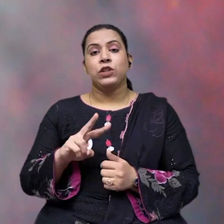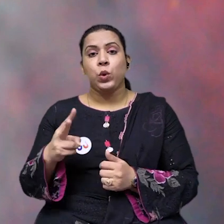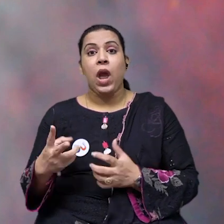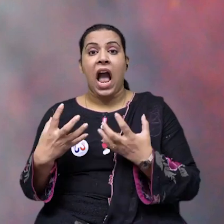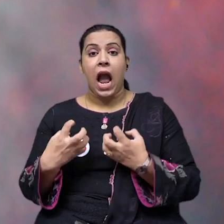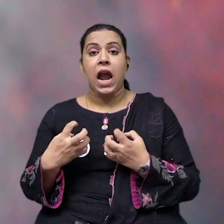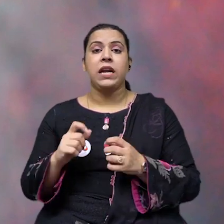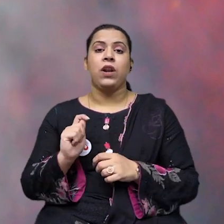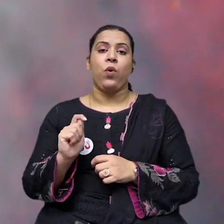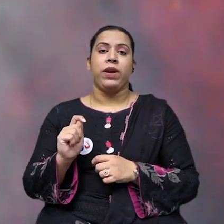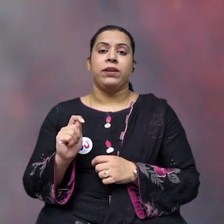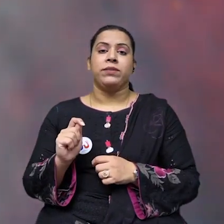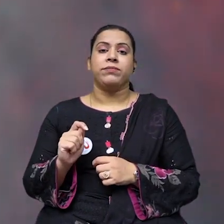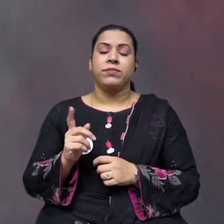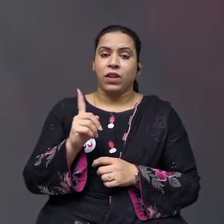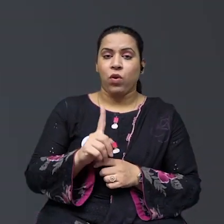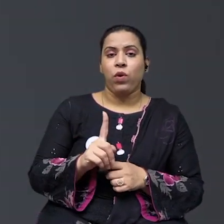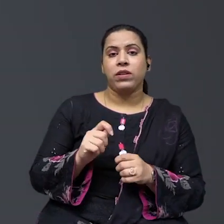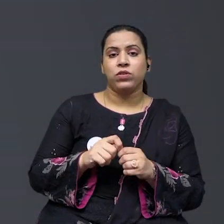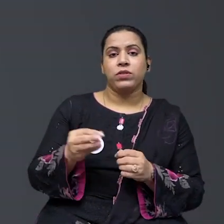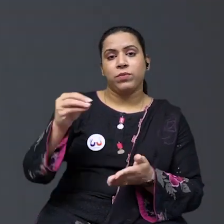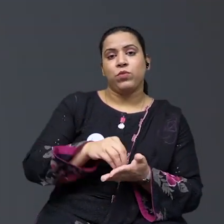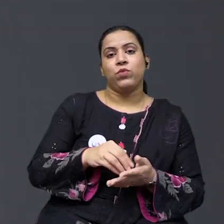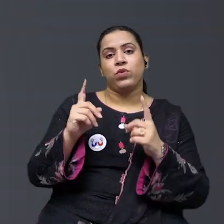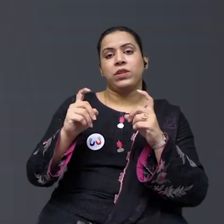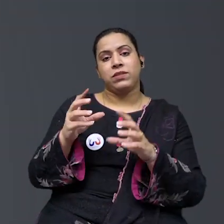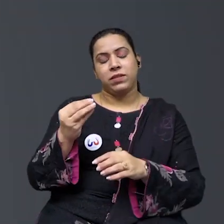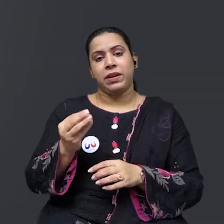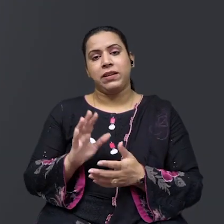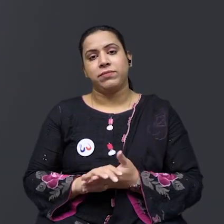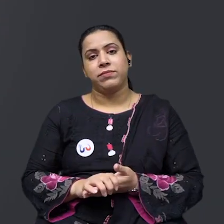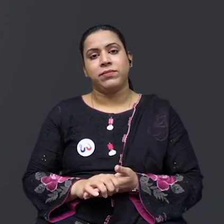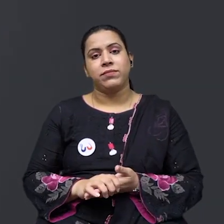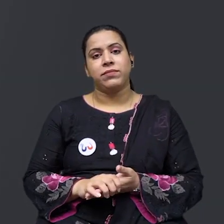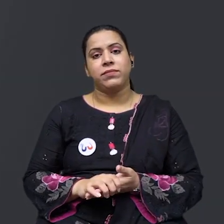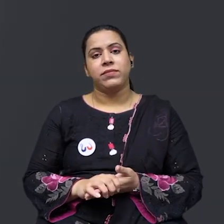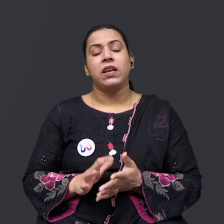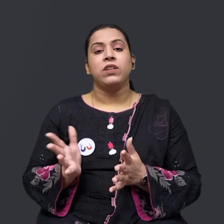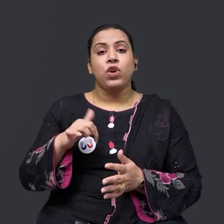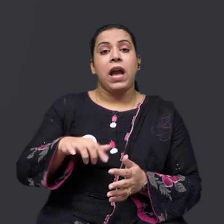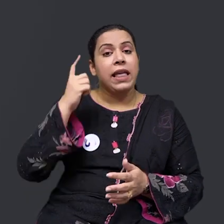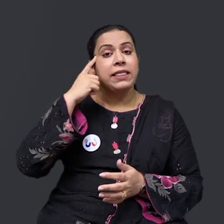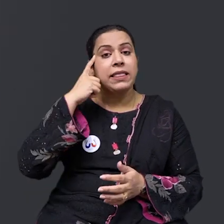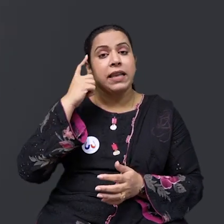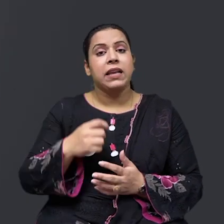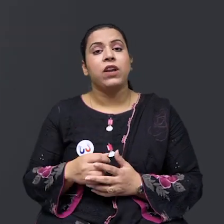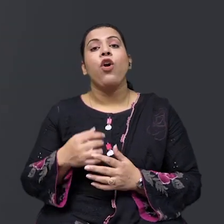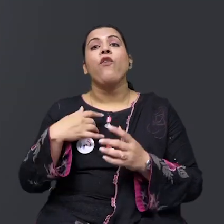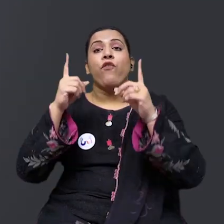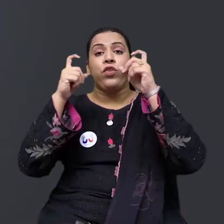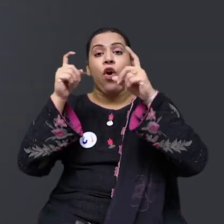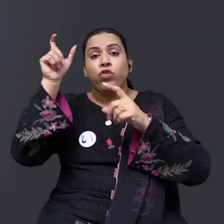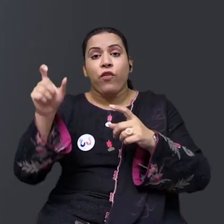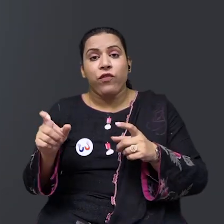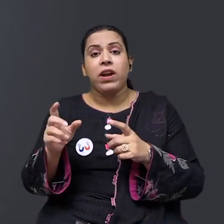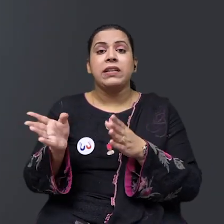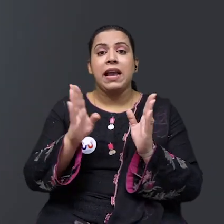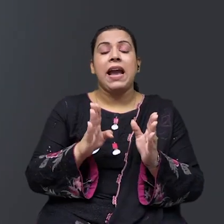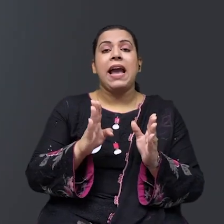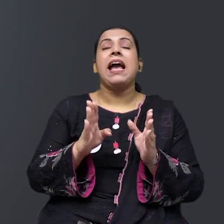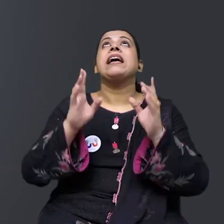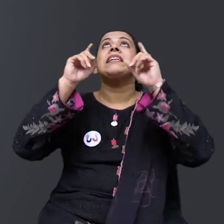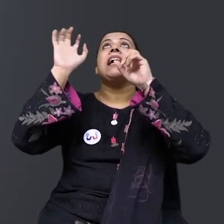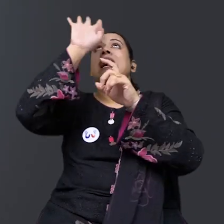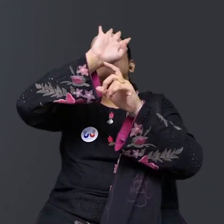hard work that one can put in and the results that it can bring. So I think photographers in general and